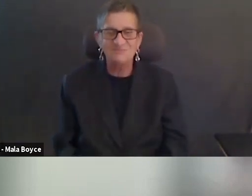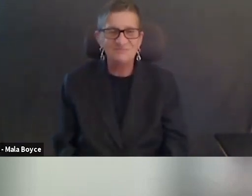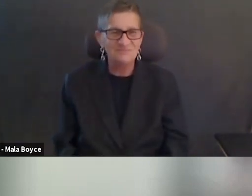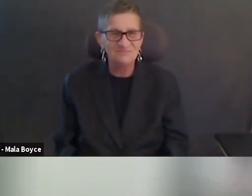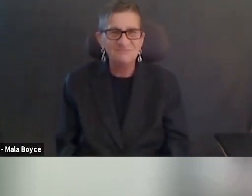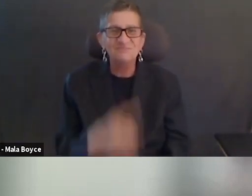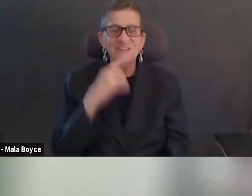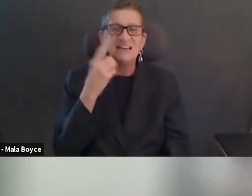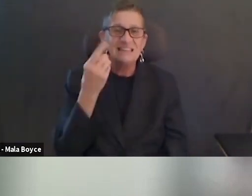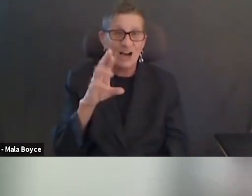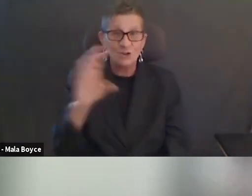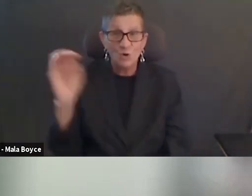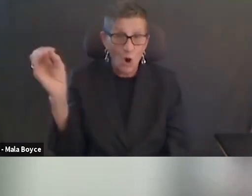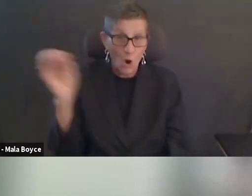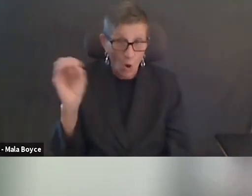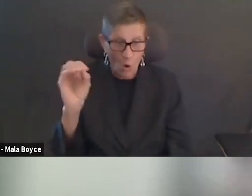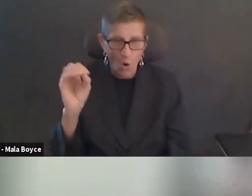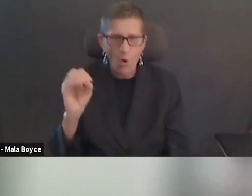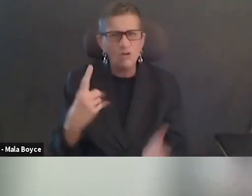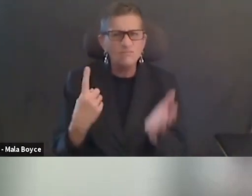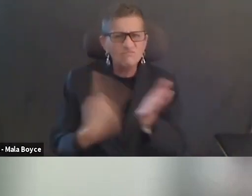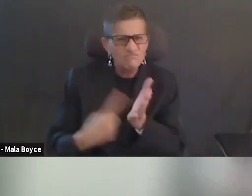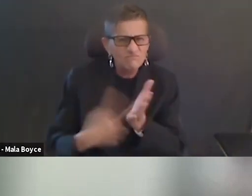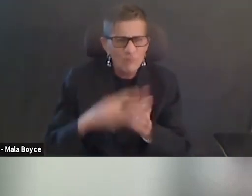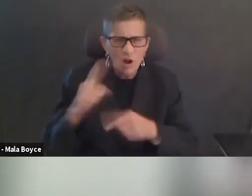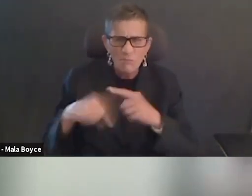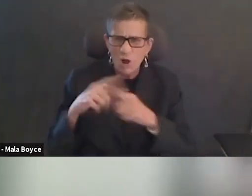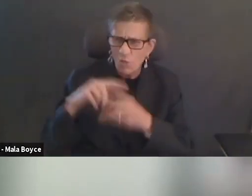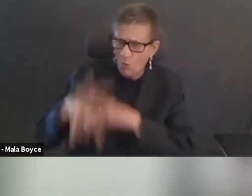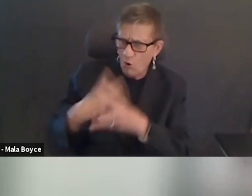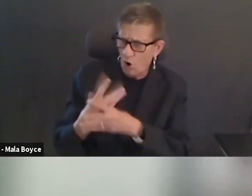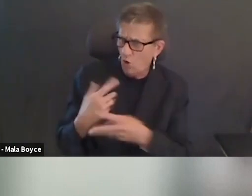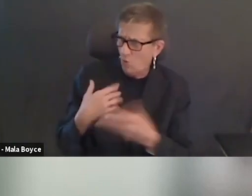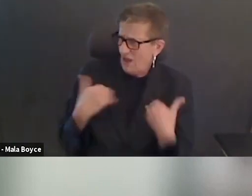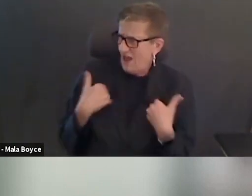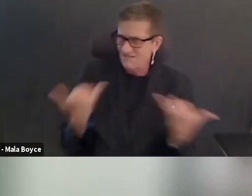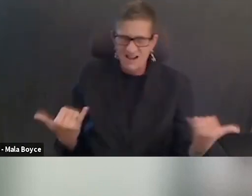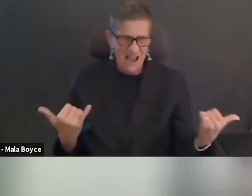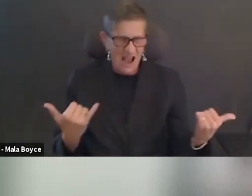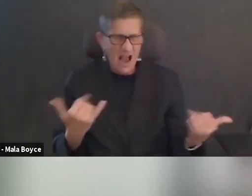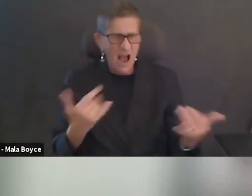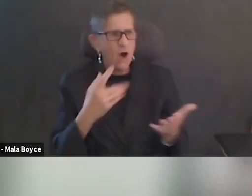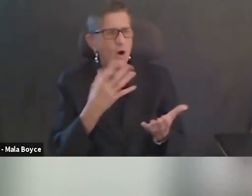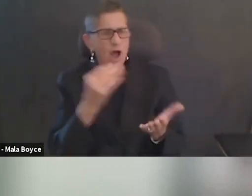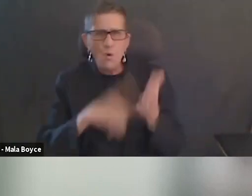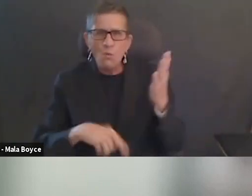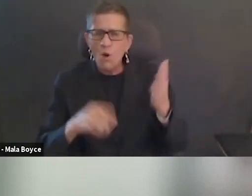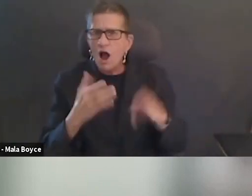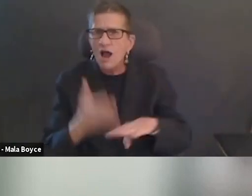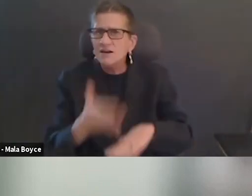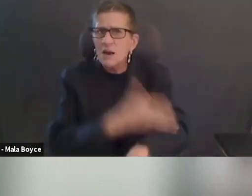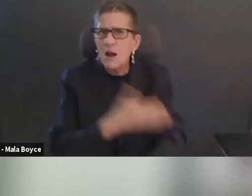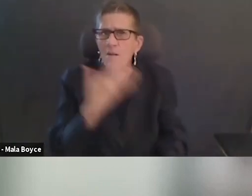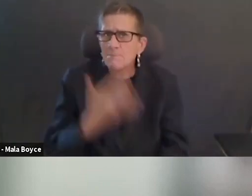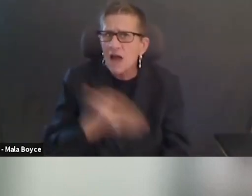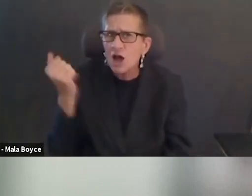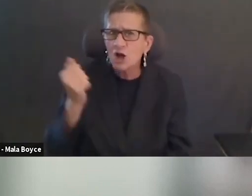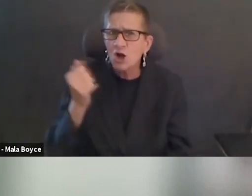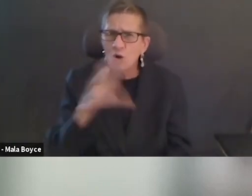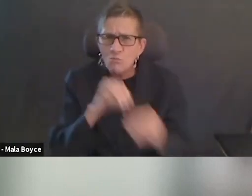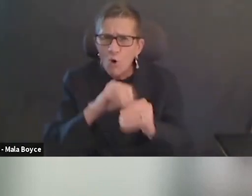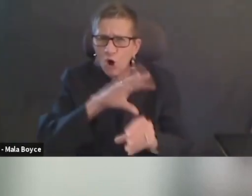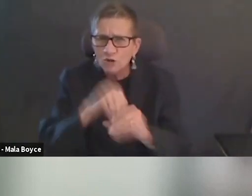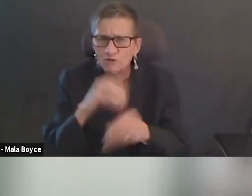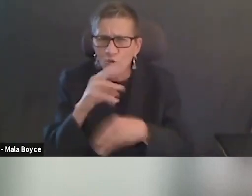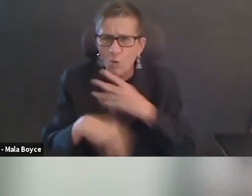Dr. O talks about the world we have now and the better, more accessible, more inclusive world we all deserve. We encourage